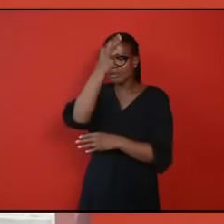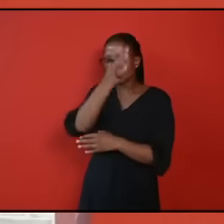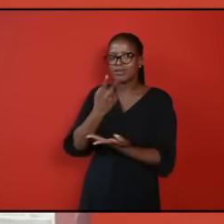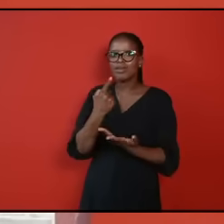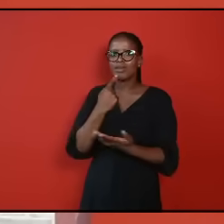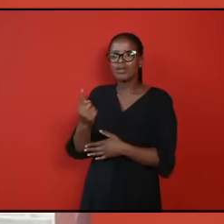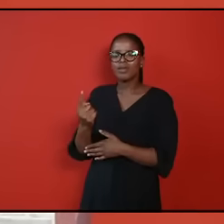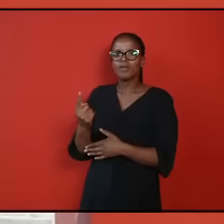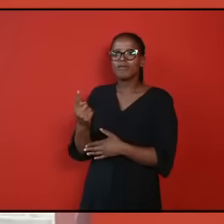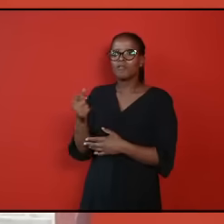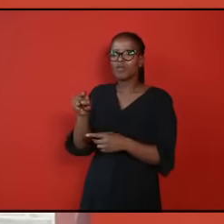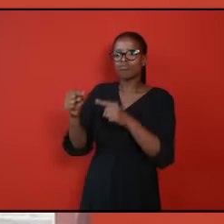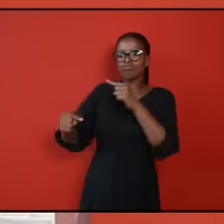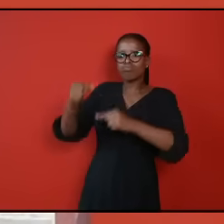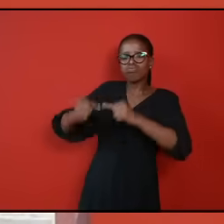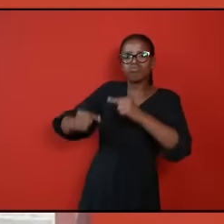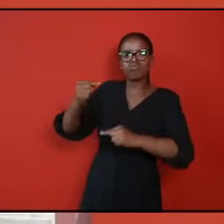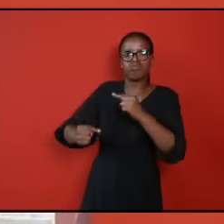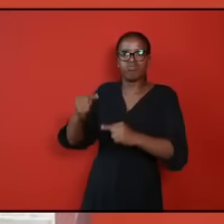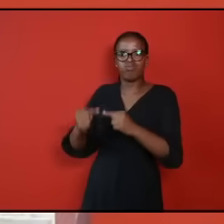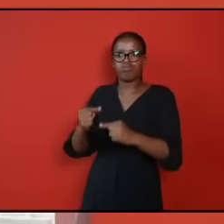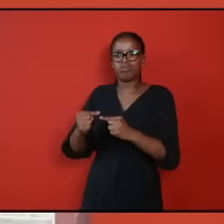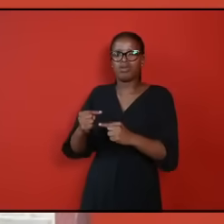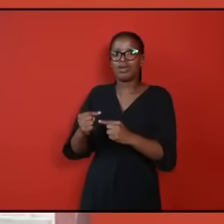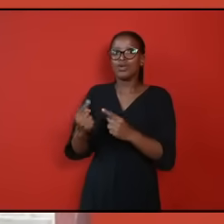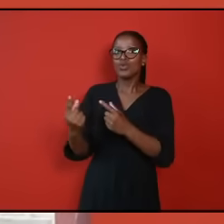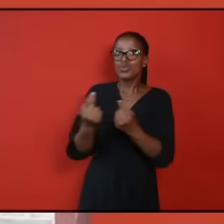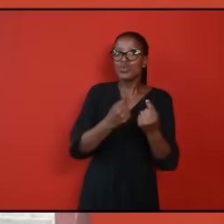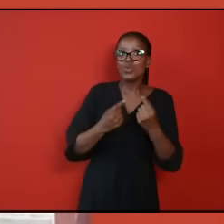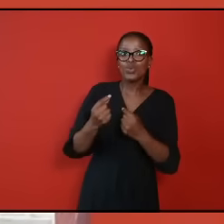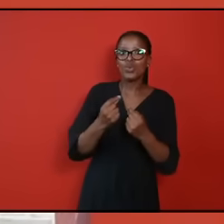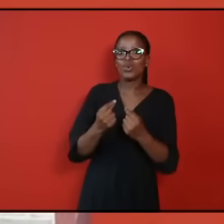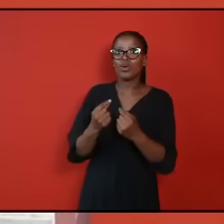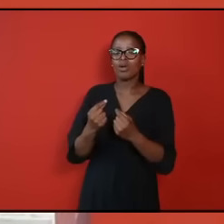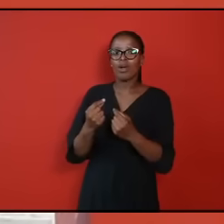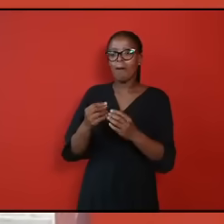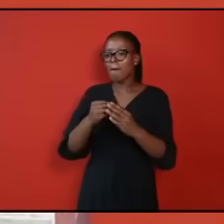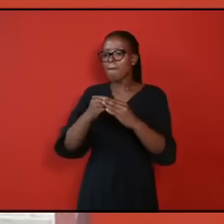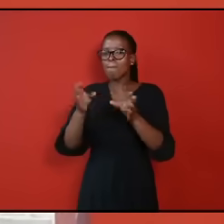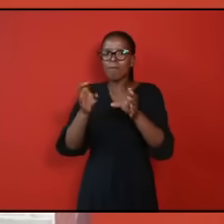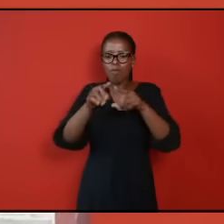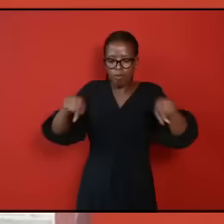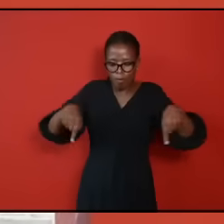that guy was fighting, doing things out of the box.